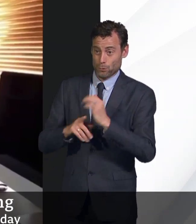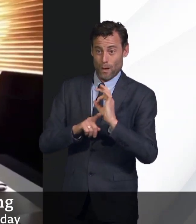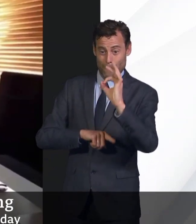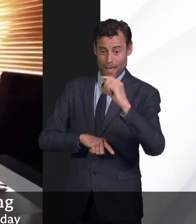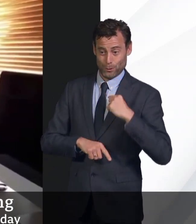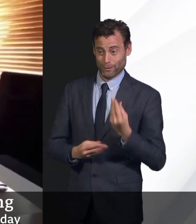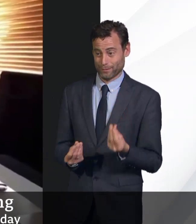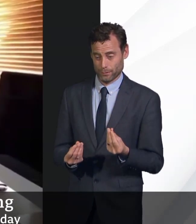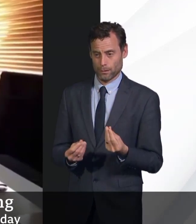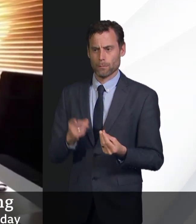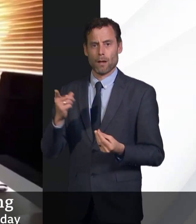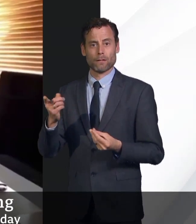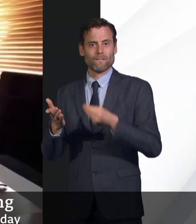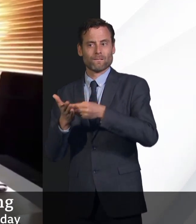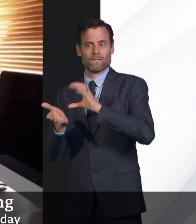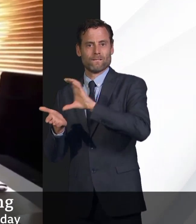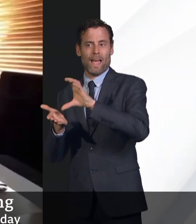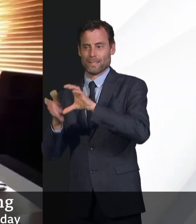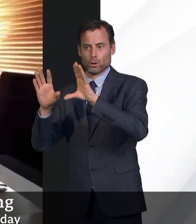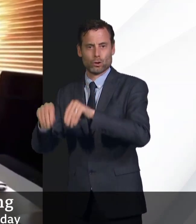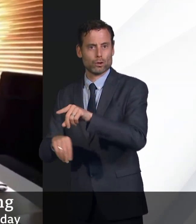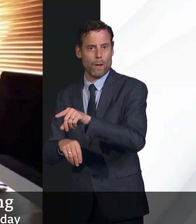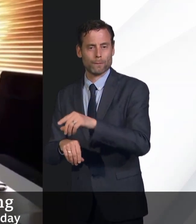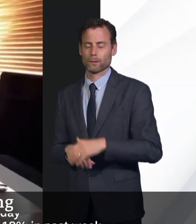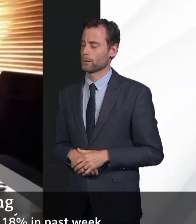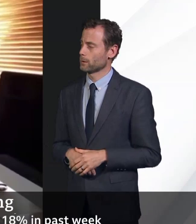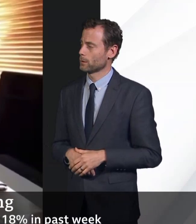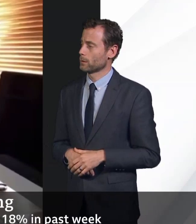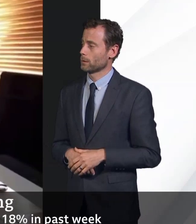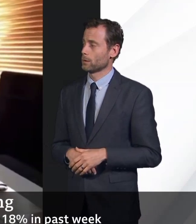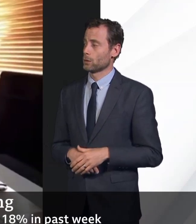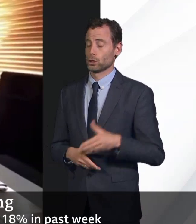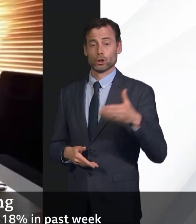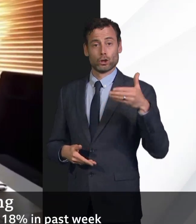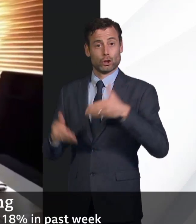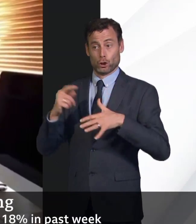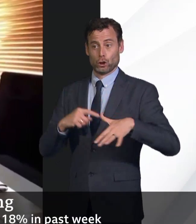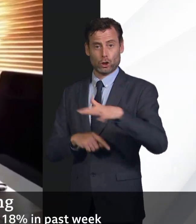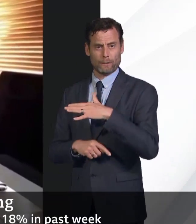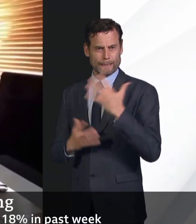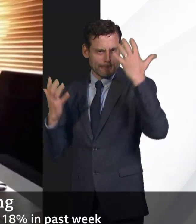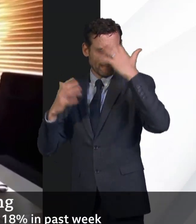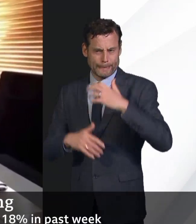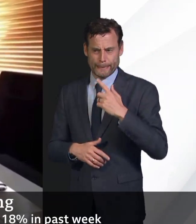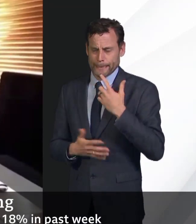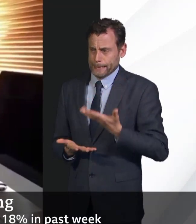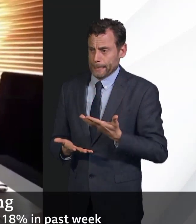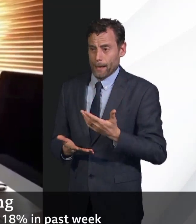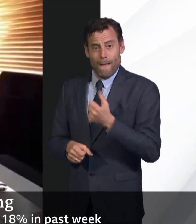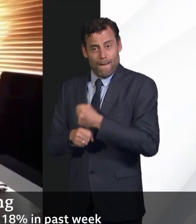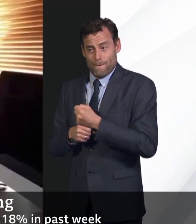thing you hear consistently from charities is that the government's package, while welcome, is nothing like big